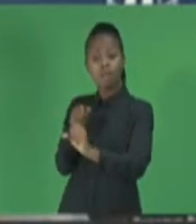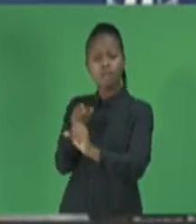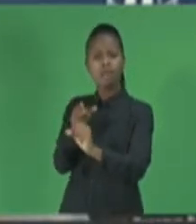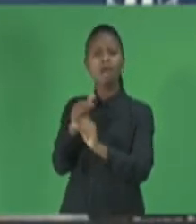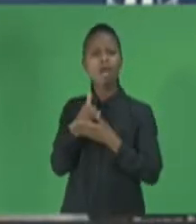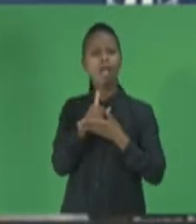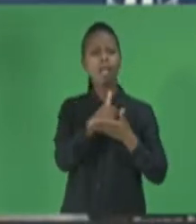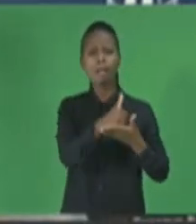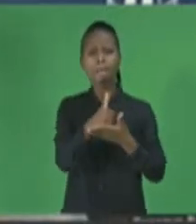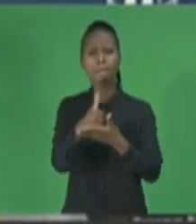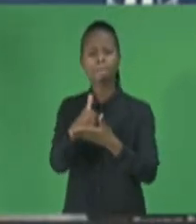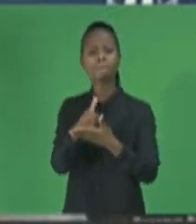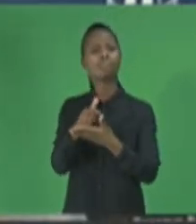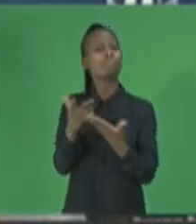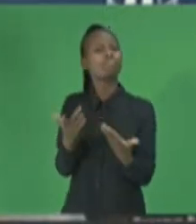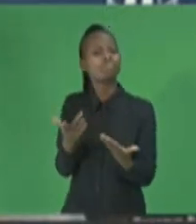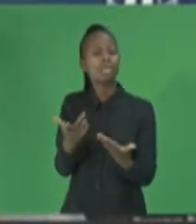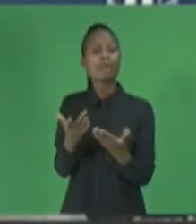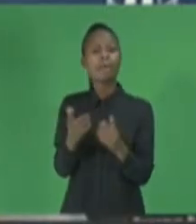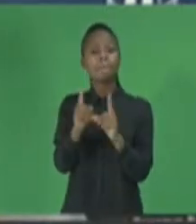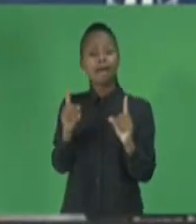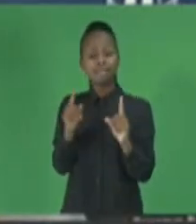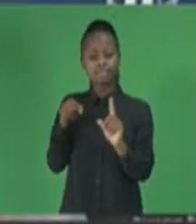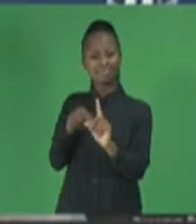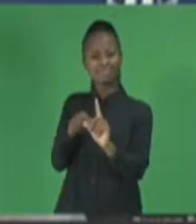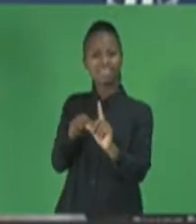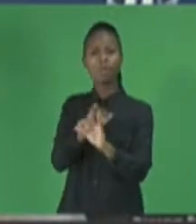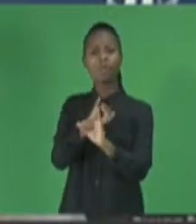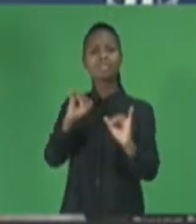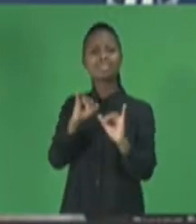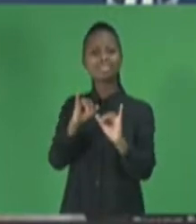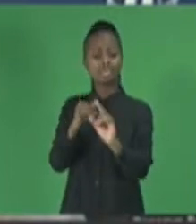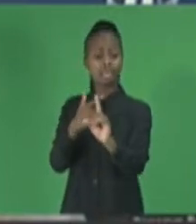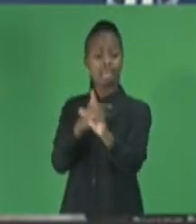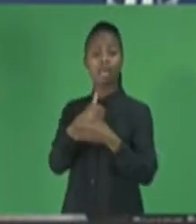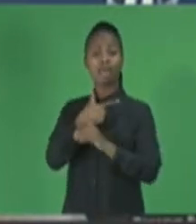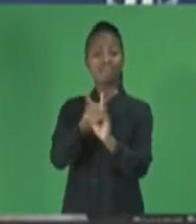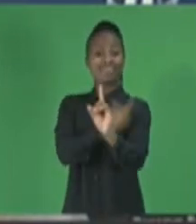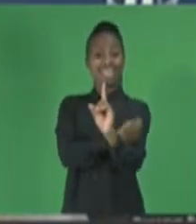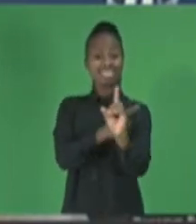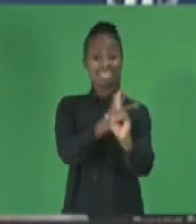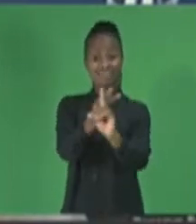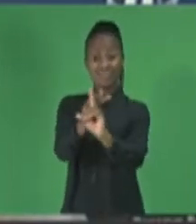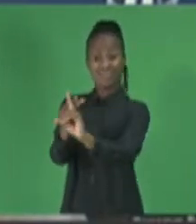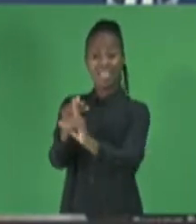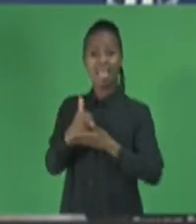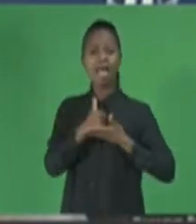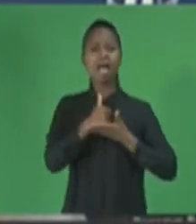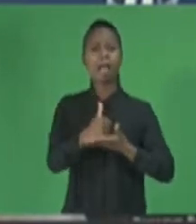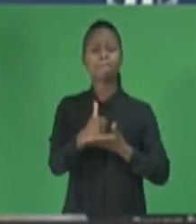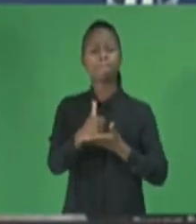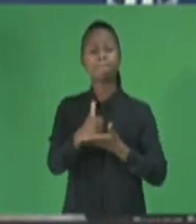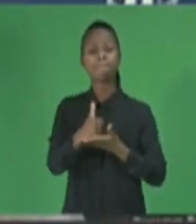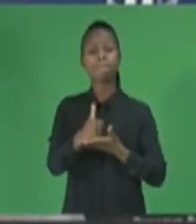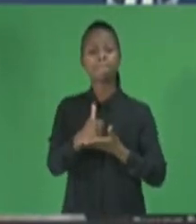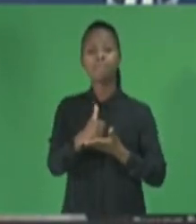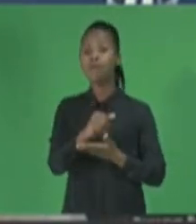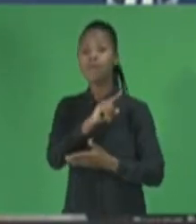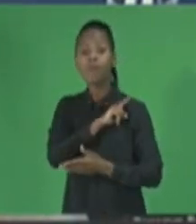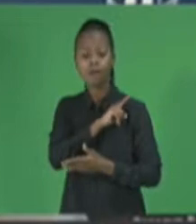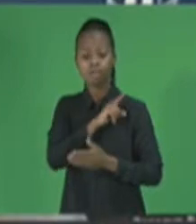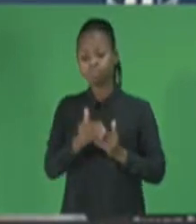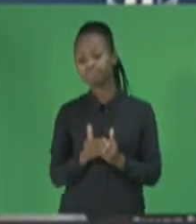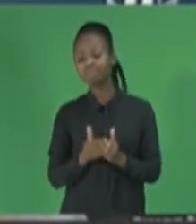that includes rising inflation, weaker commodity export prices, and the longer-term impact of